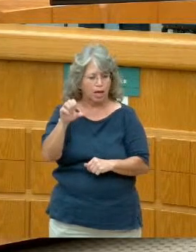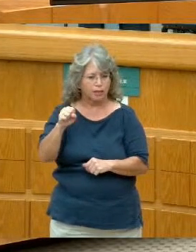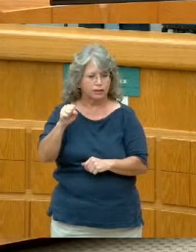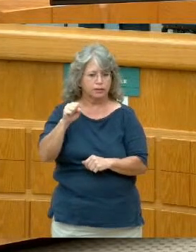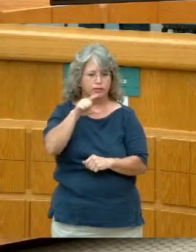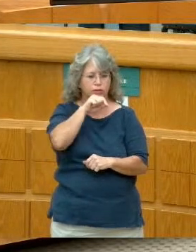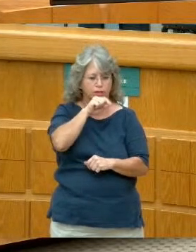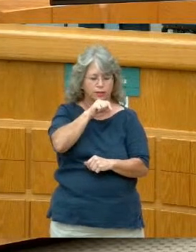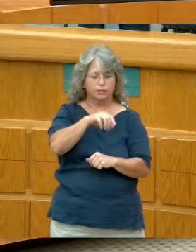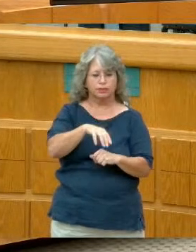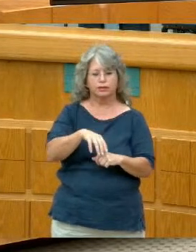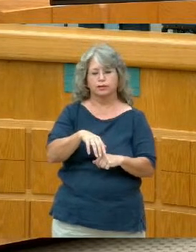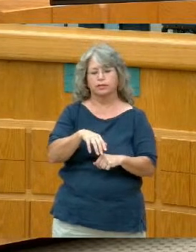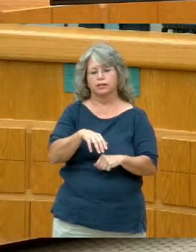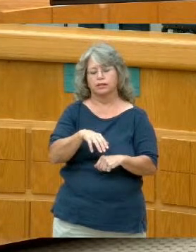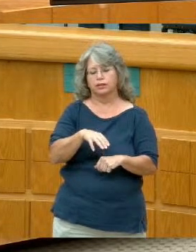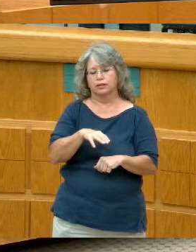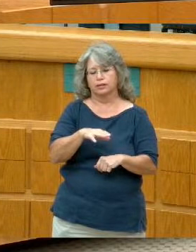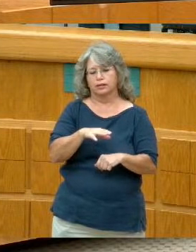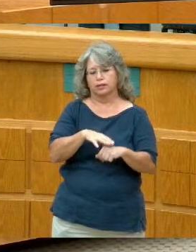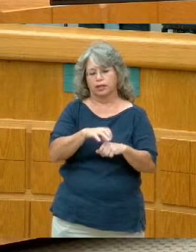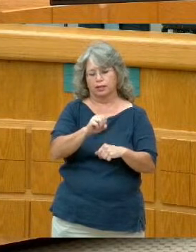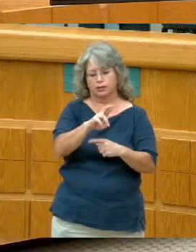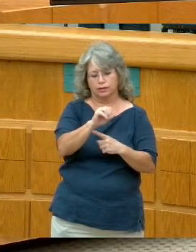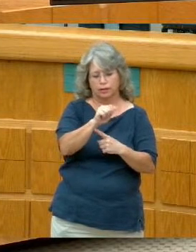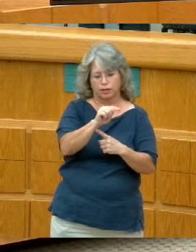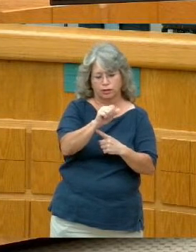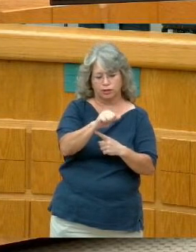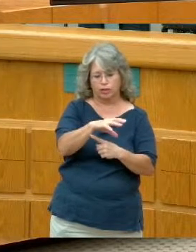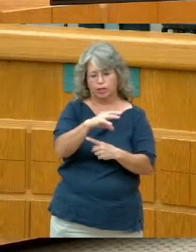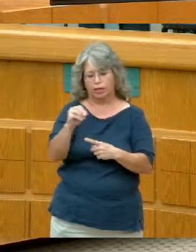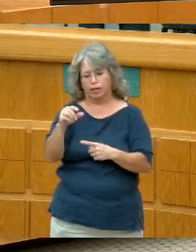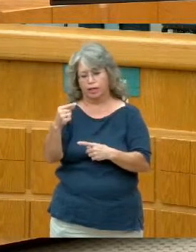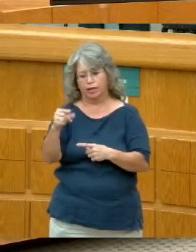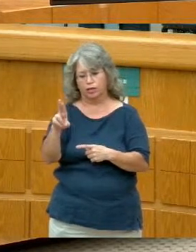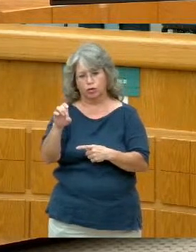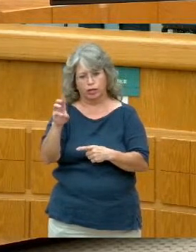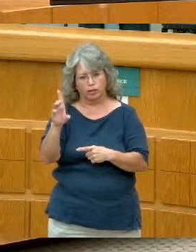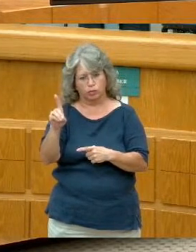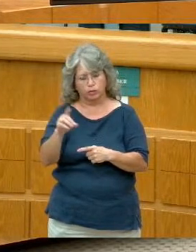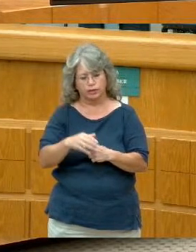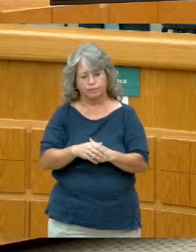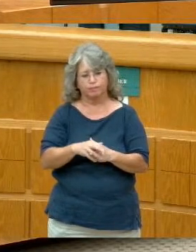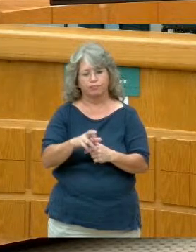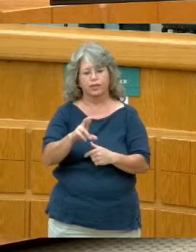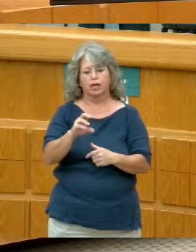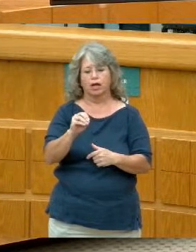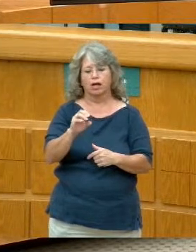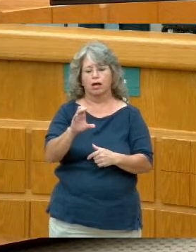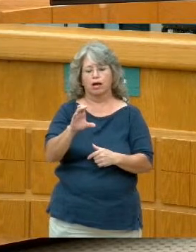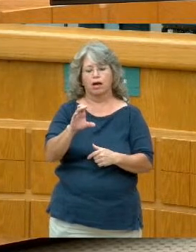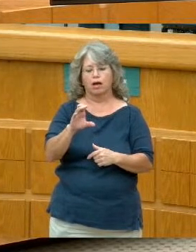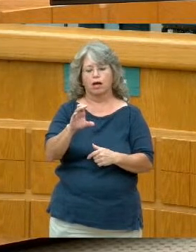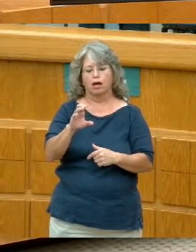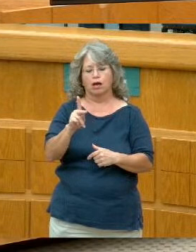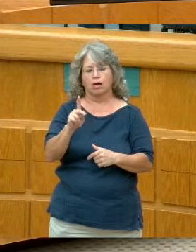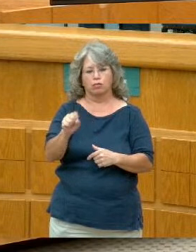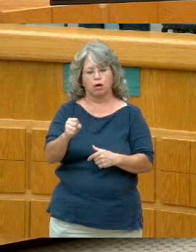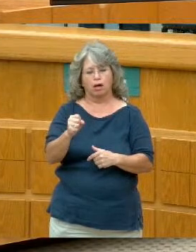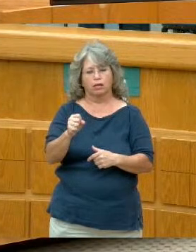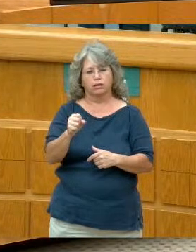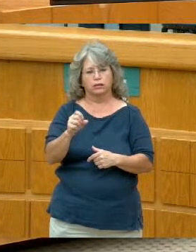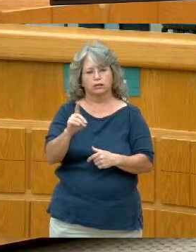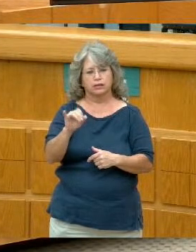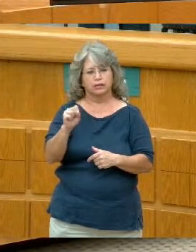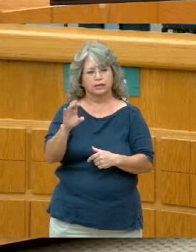Island Drive, Popeyes number 262 at 5009 Greenwood, Rock's Discount Vitamins and More